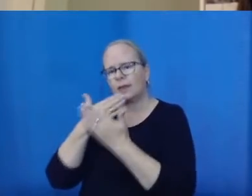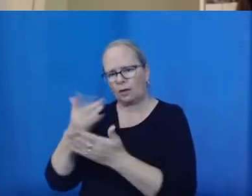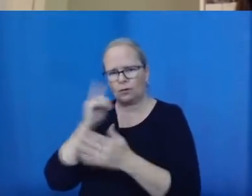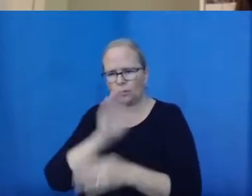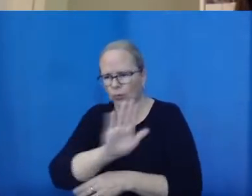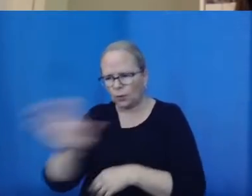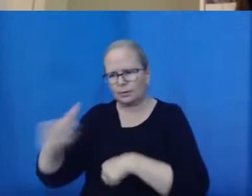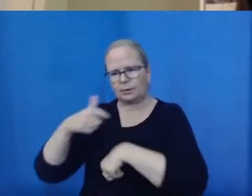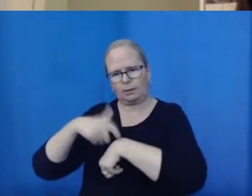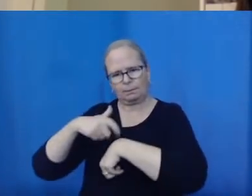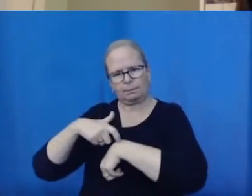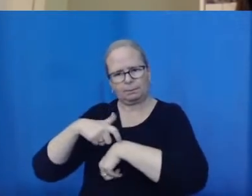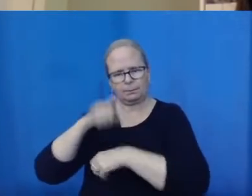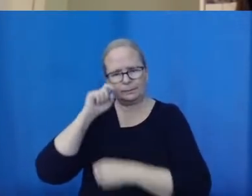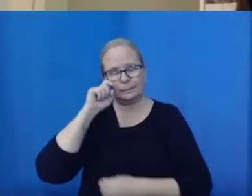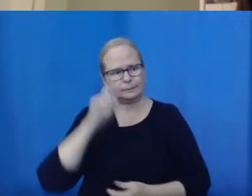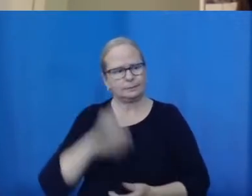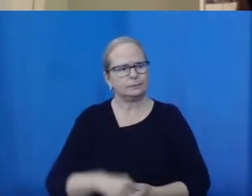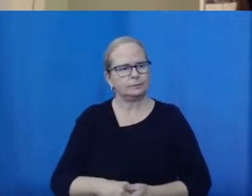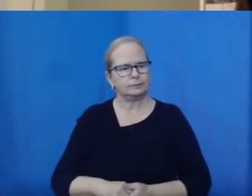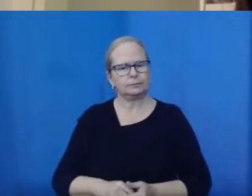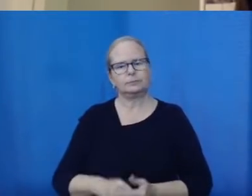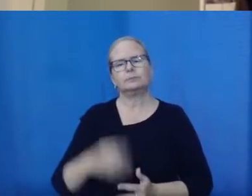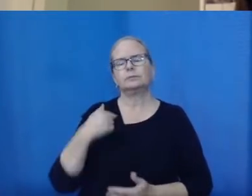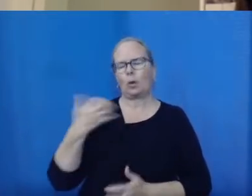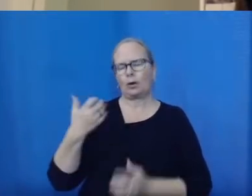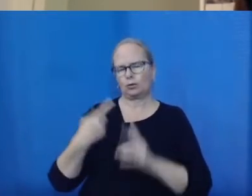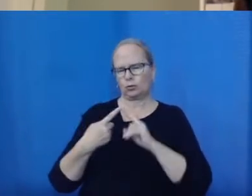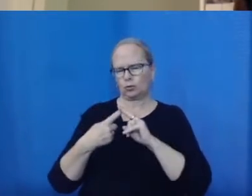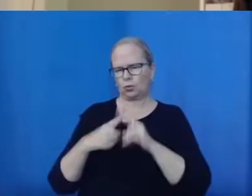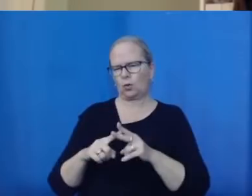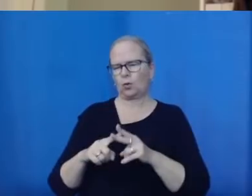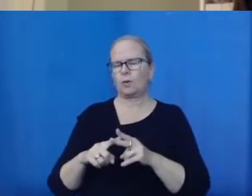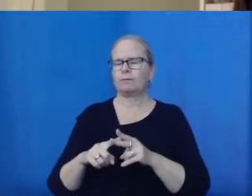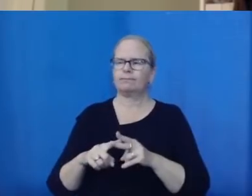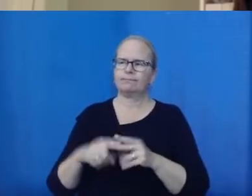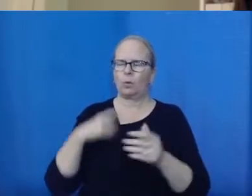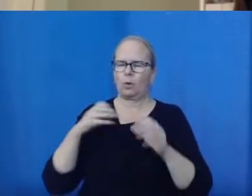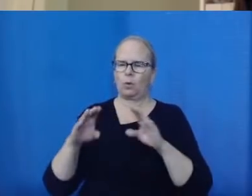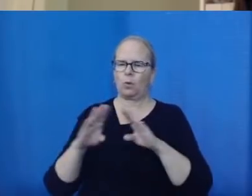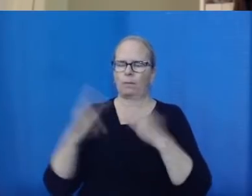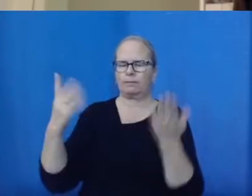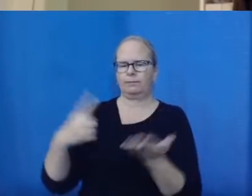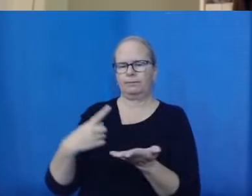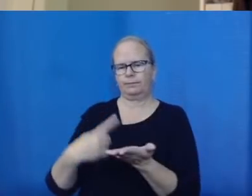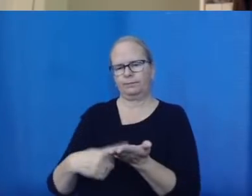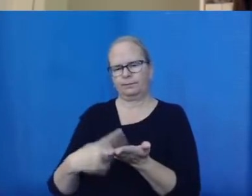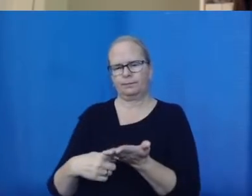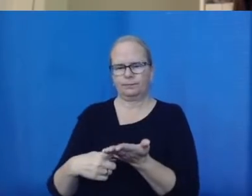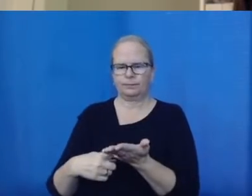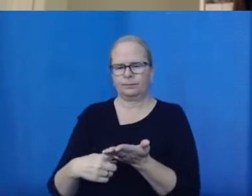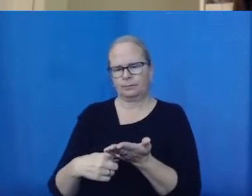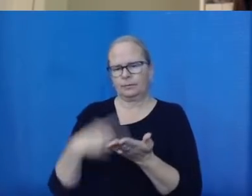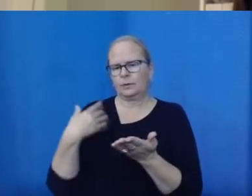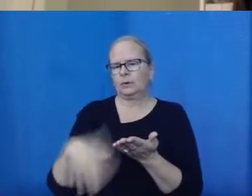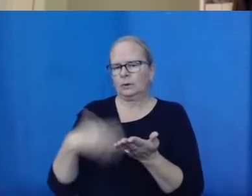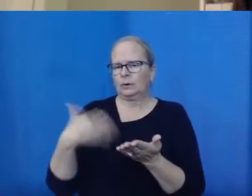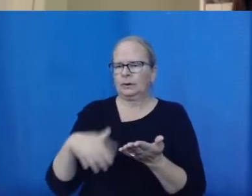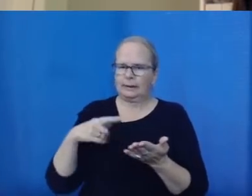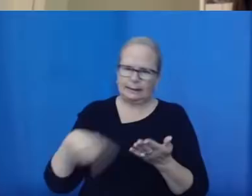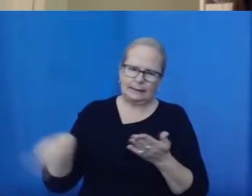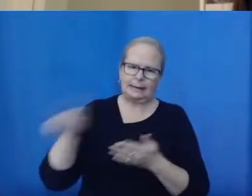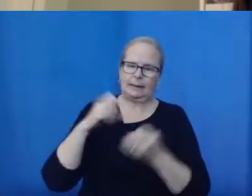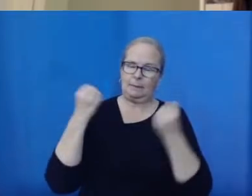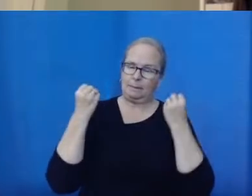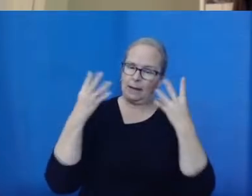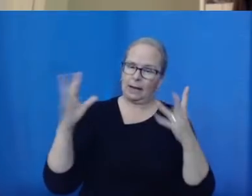I know are front of mind for so many Albertans, but come with a